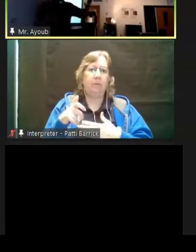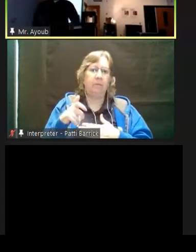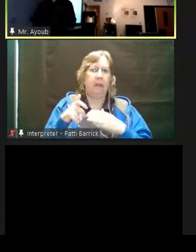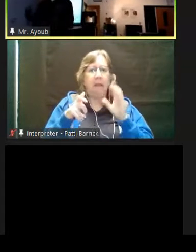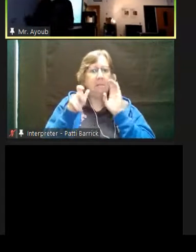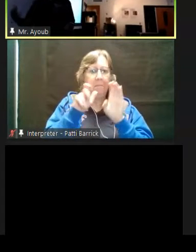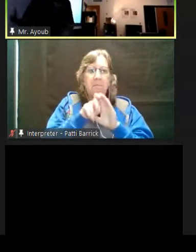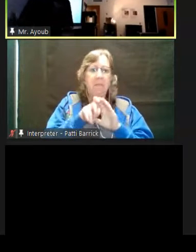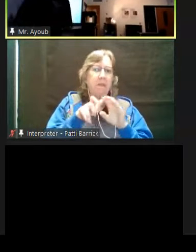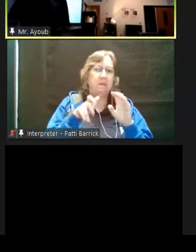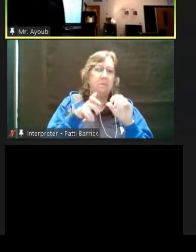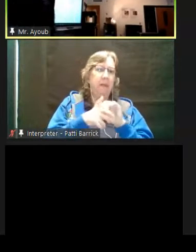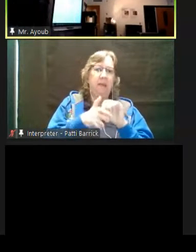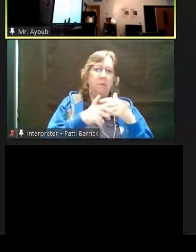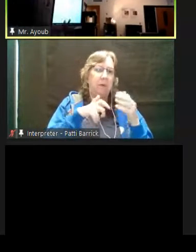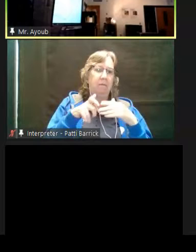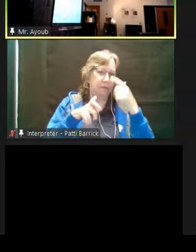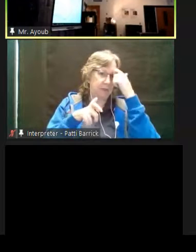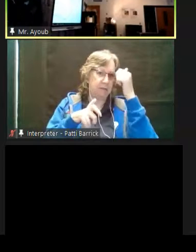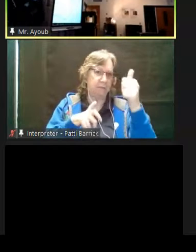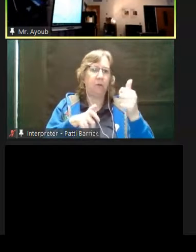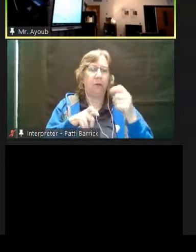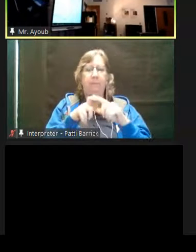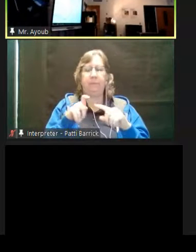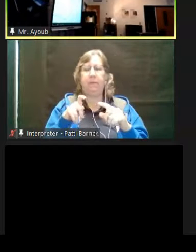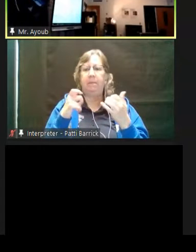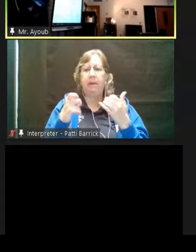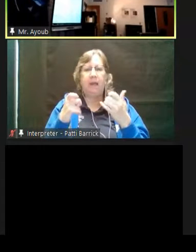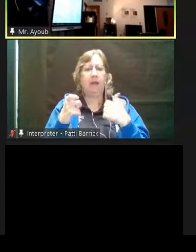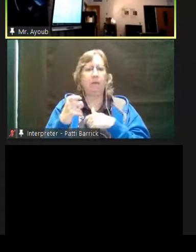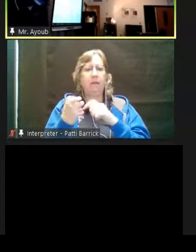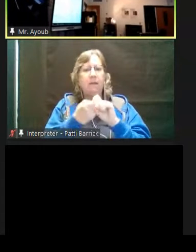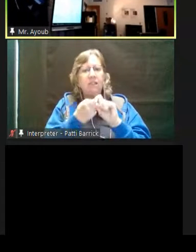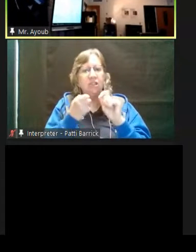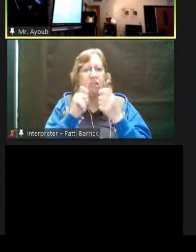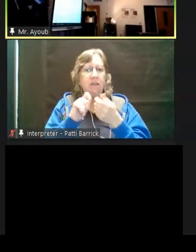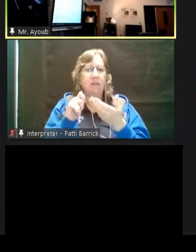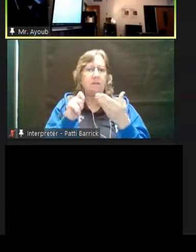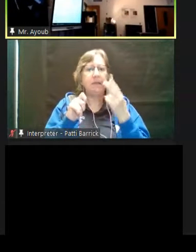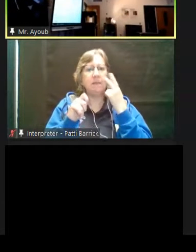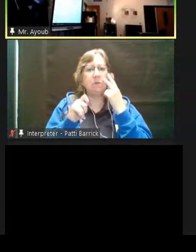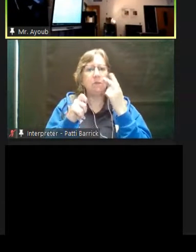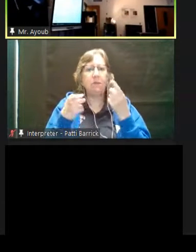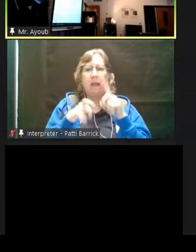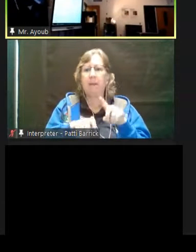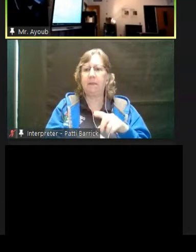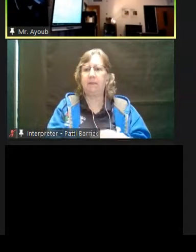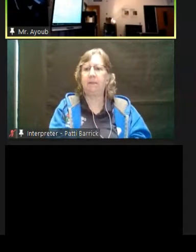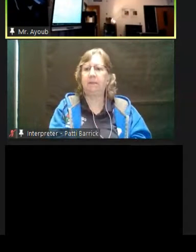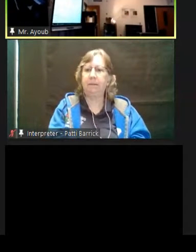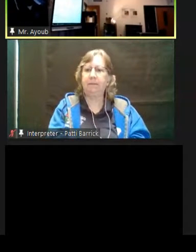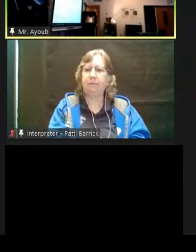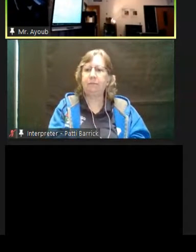image page, whatever you want to call those. So let's make some changes and see what happens. So we have this here that says,